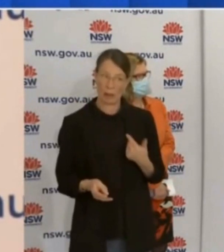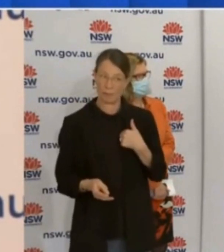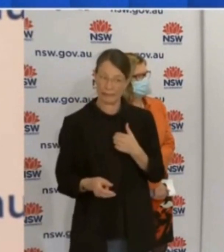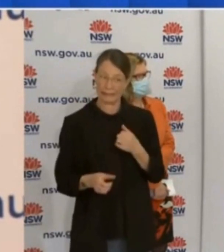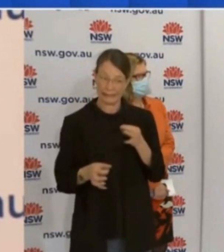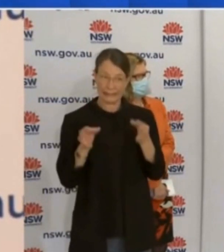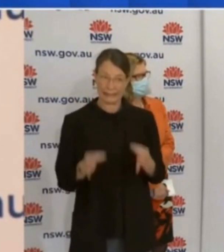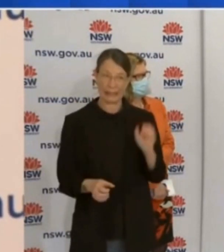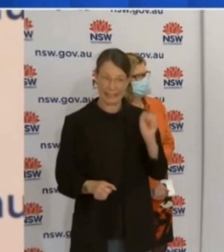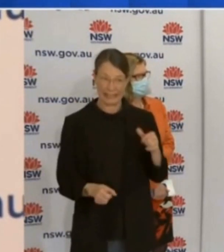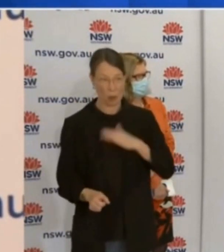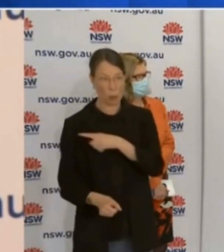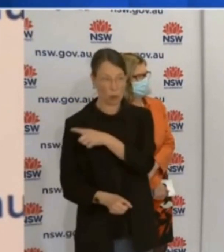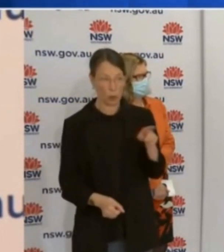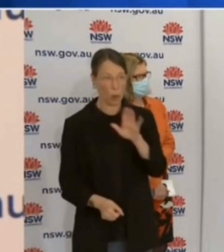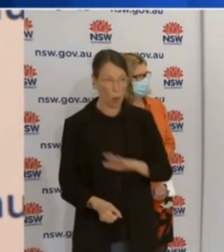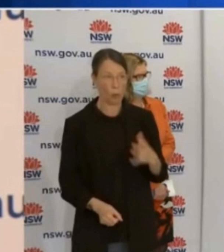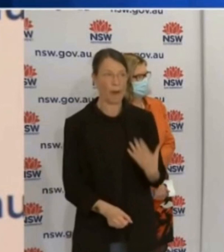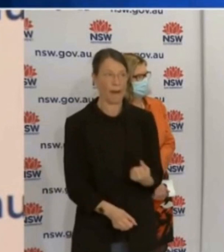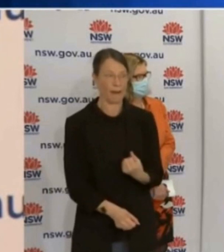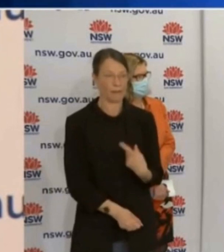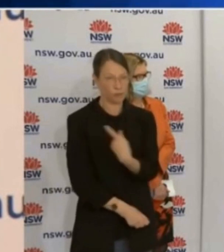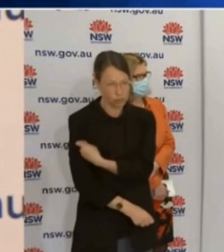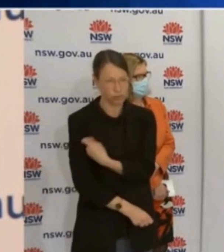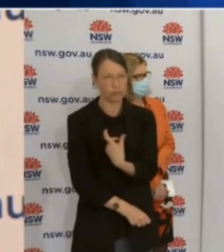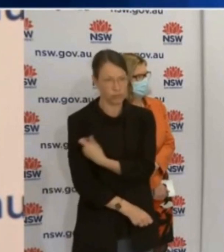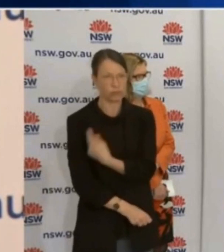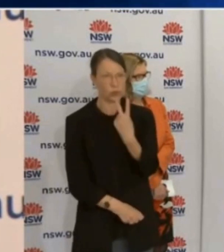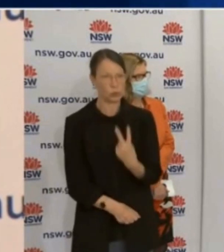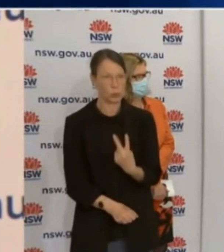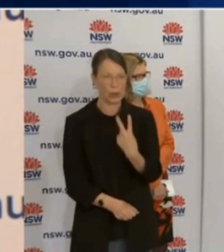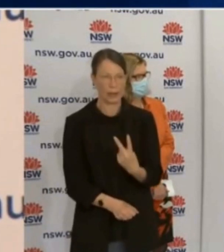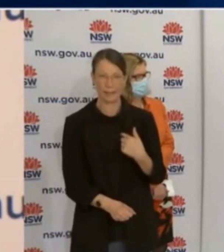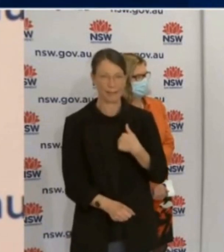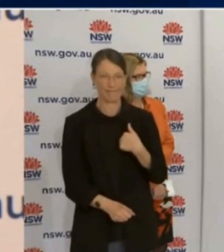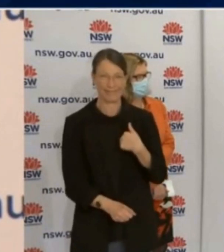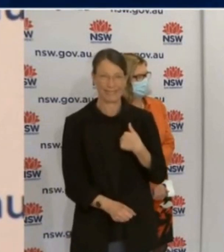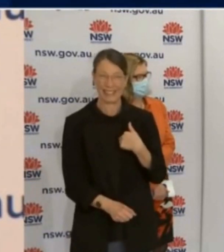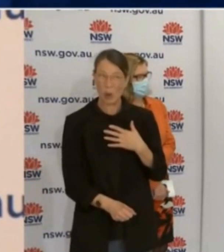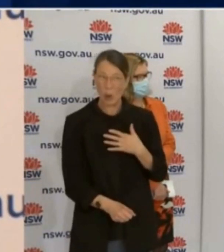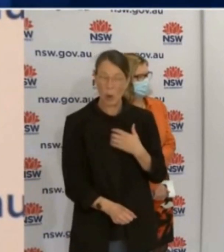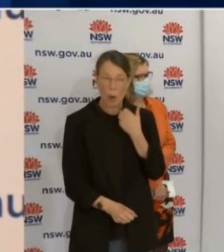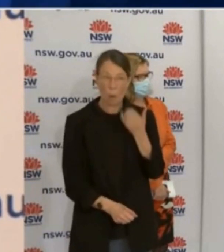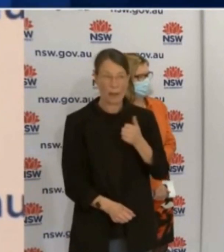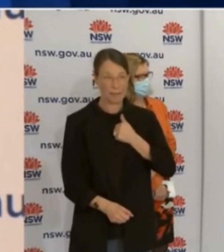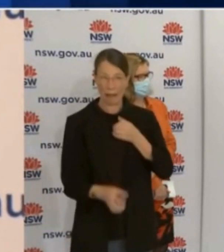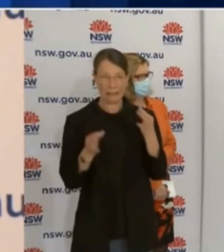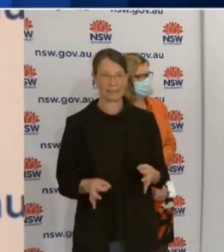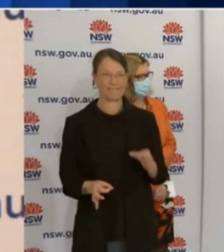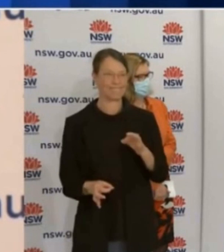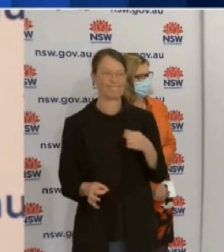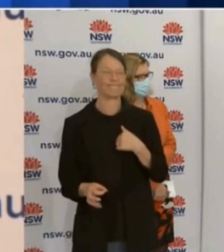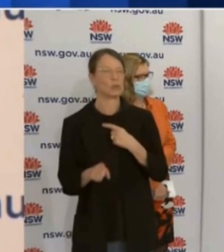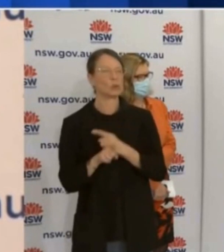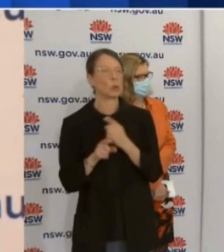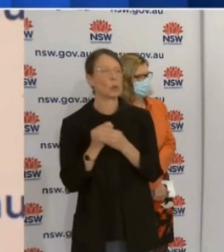initiated discussions with the unions. I've spoken to 2 union leaders this morning and indicated that I believe that if you want to work